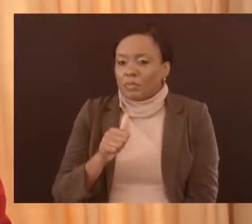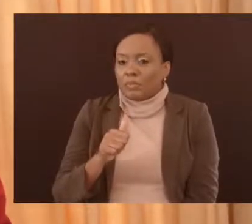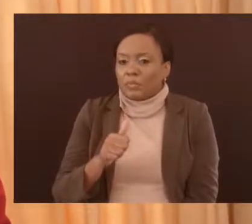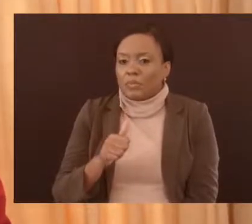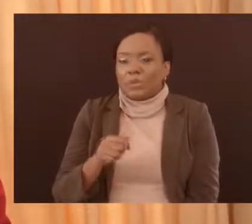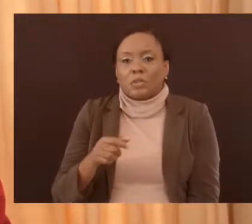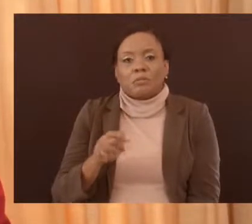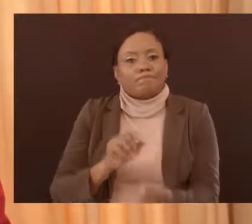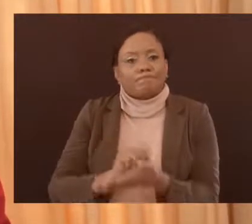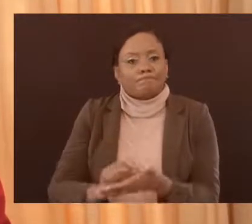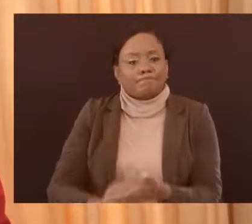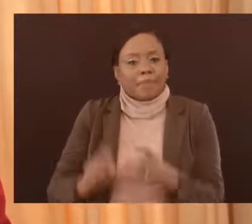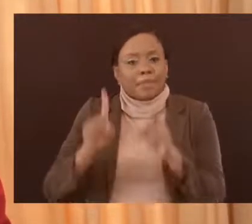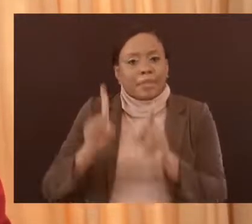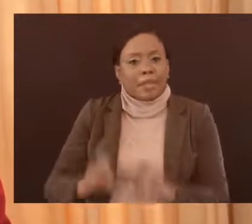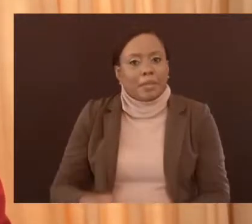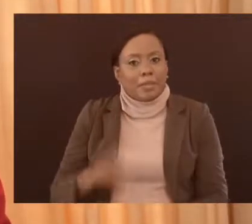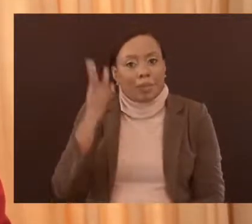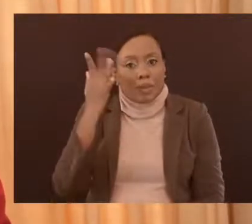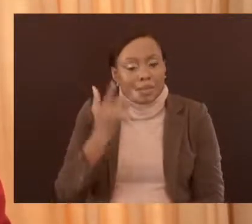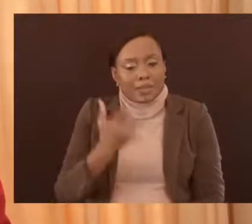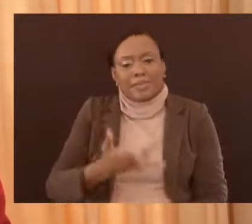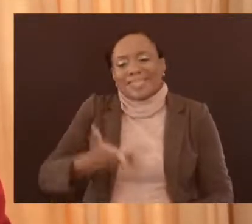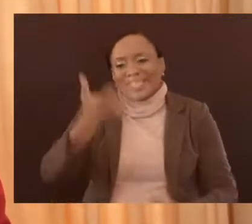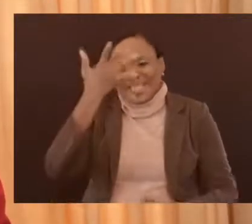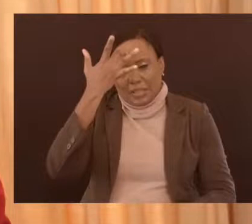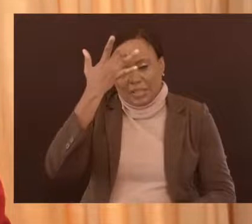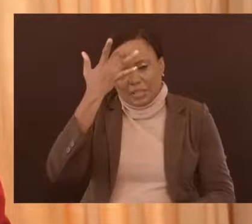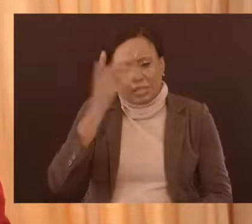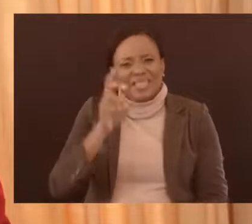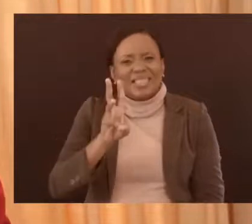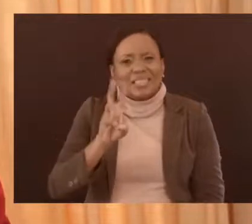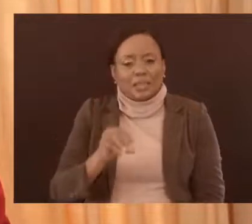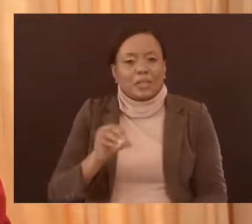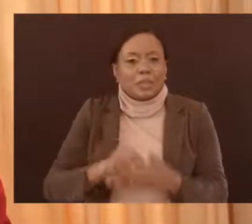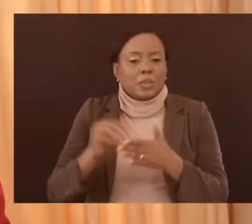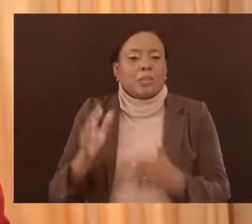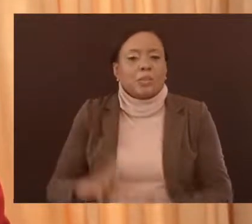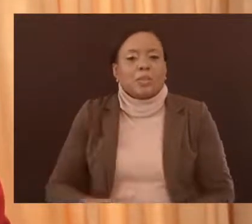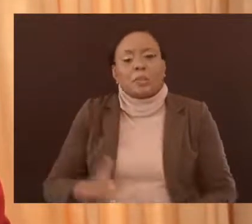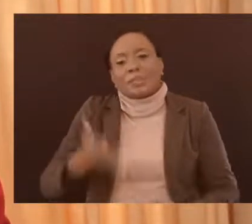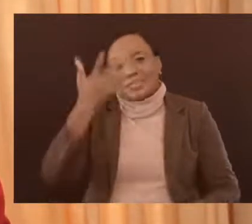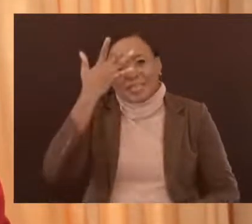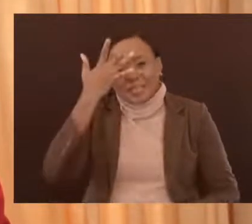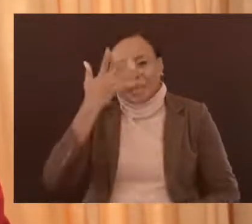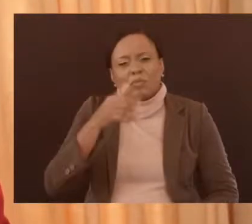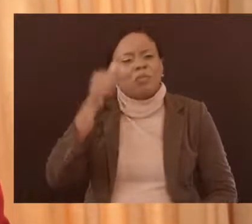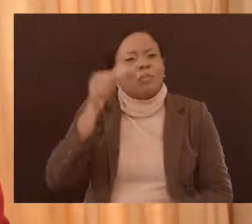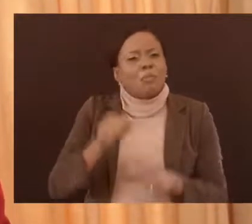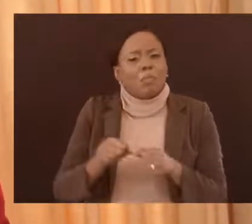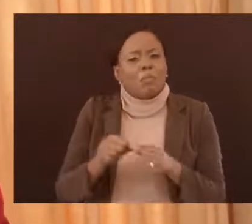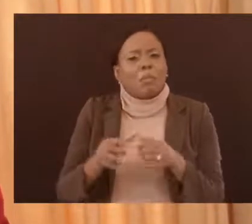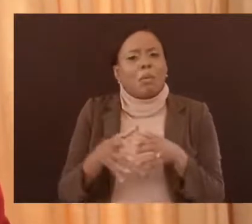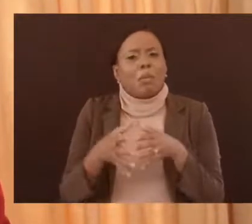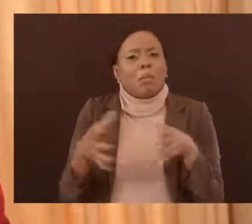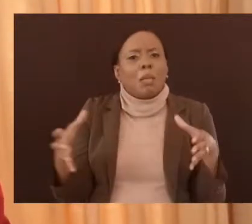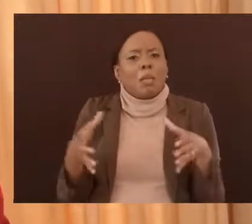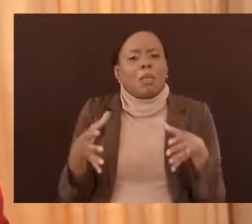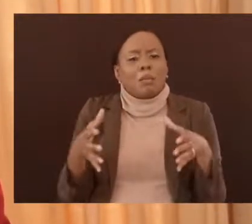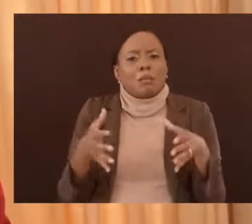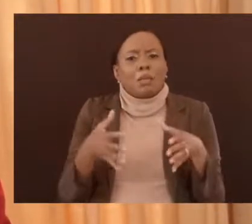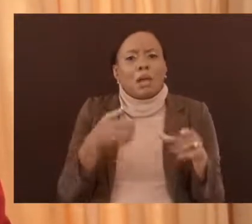would recall, because we had a number of outbreaks within the schools, not necessarily started in the schools, but certainly because a number of parents